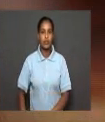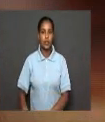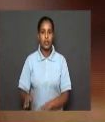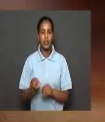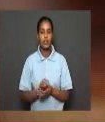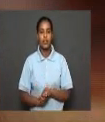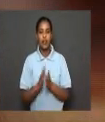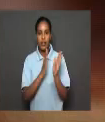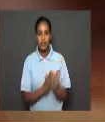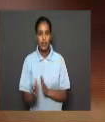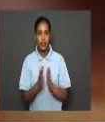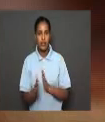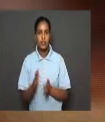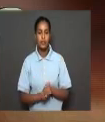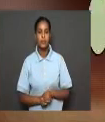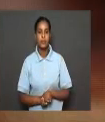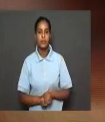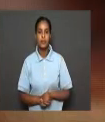Students, let's get ready.